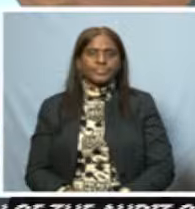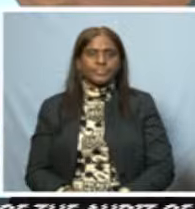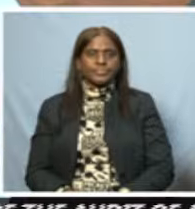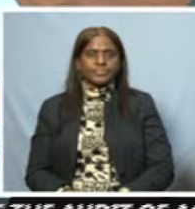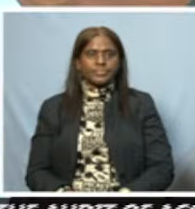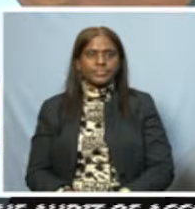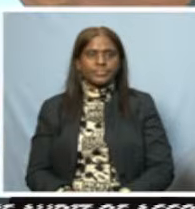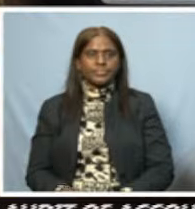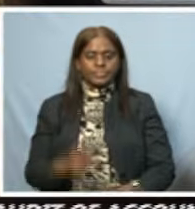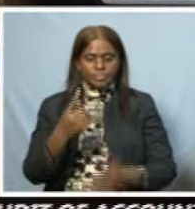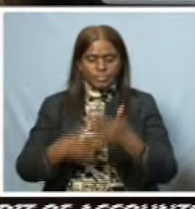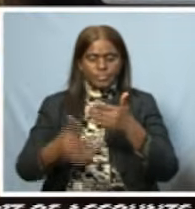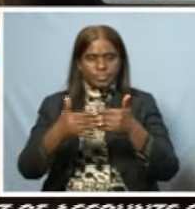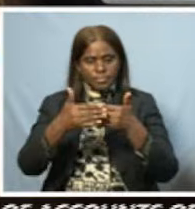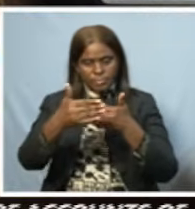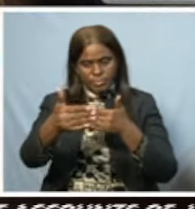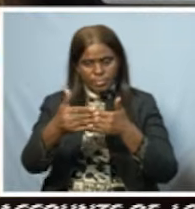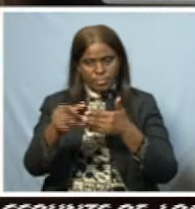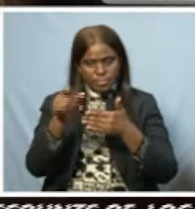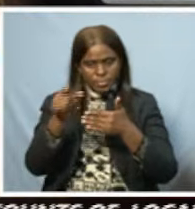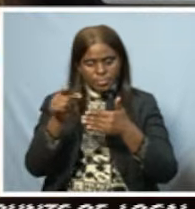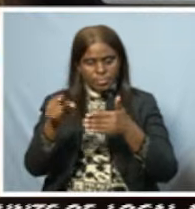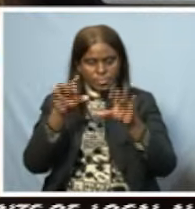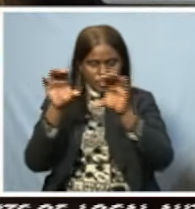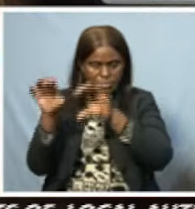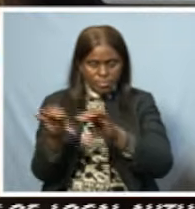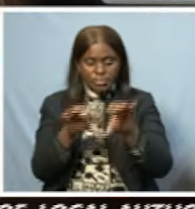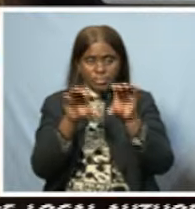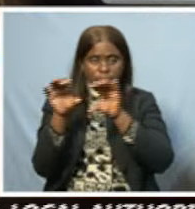To what extent did the